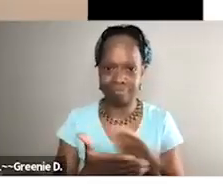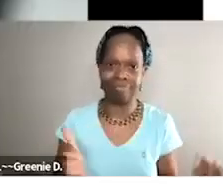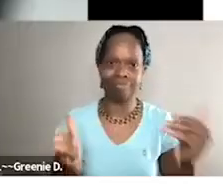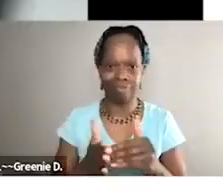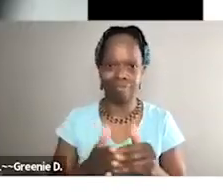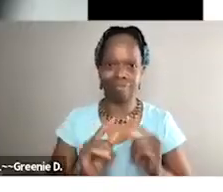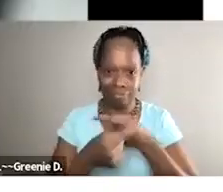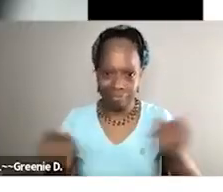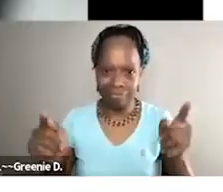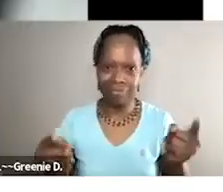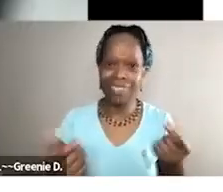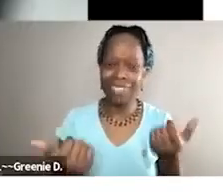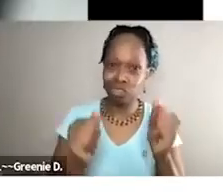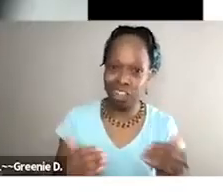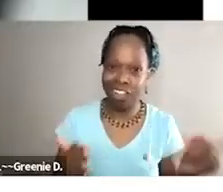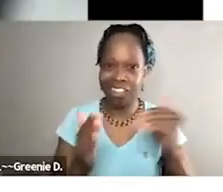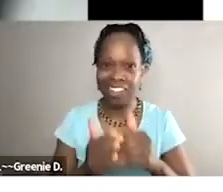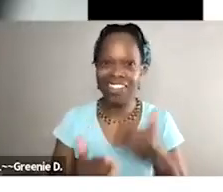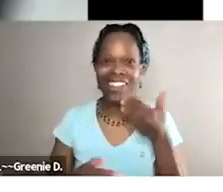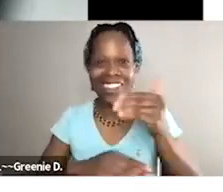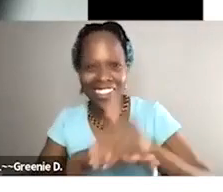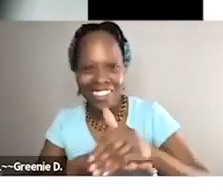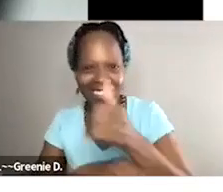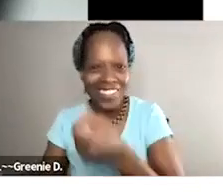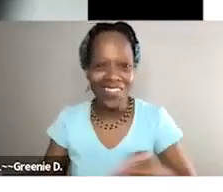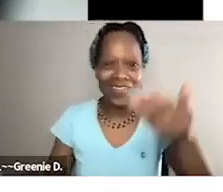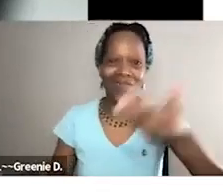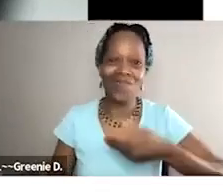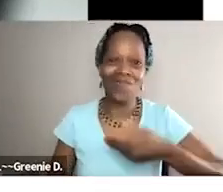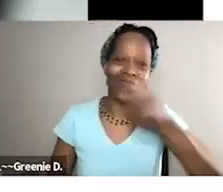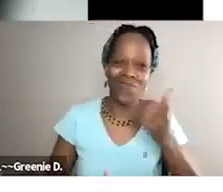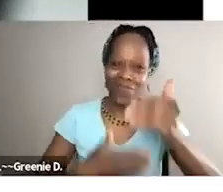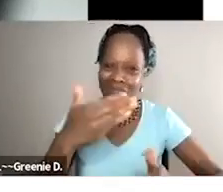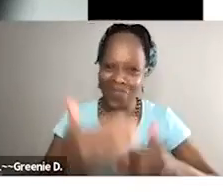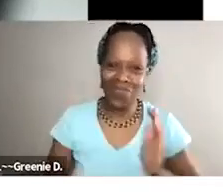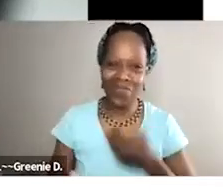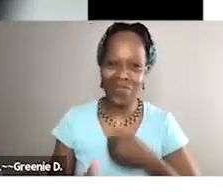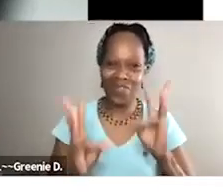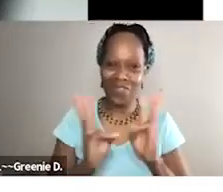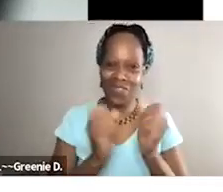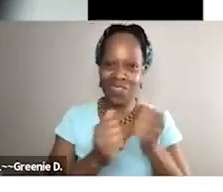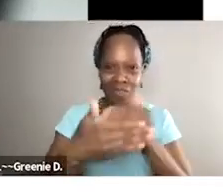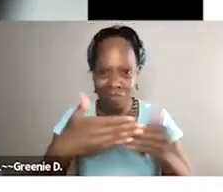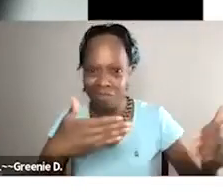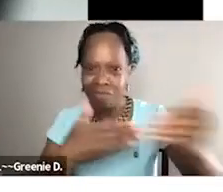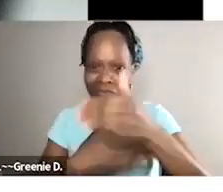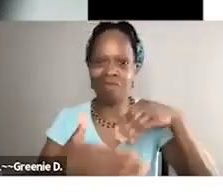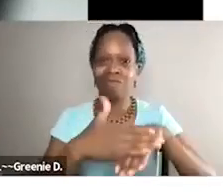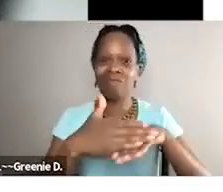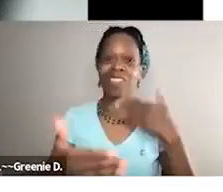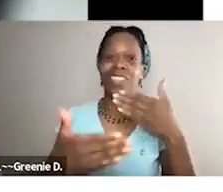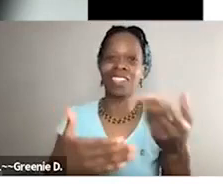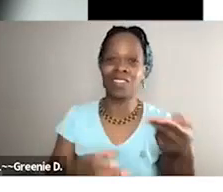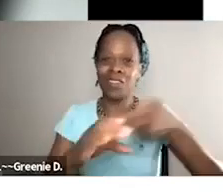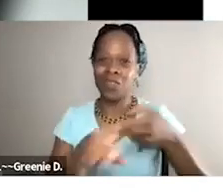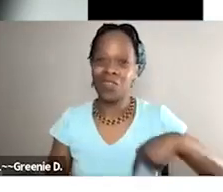Let's try that again. Good evening, everyone, and welcome to another session of the Beyond Access series. Thank you all for joining. My name is Jose, and I'll be